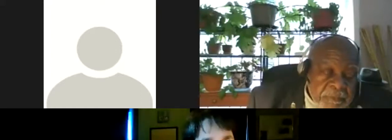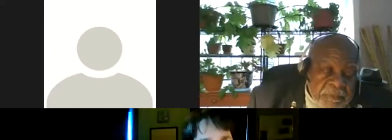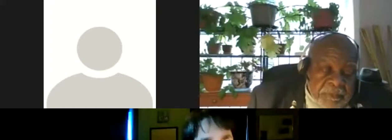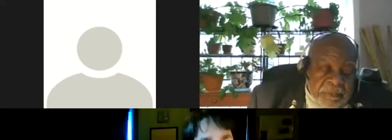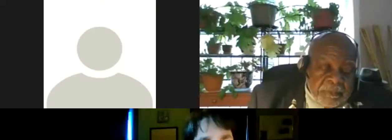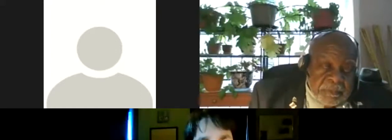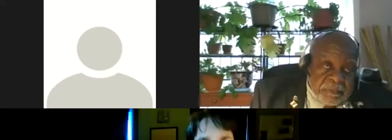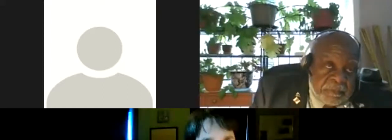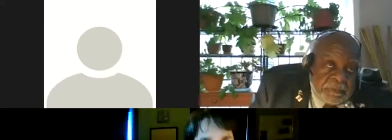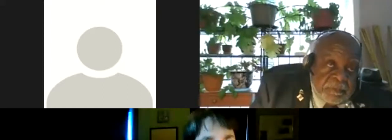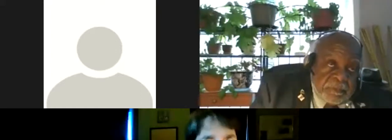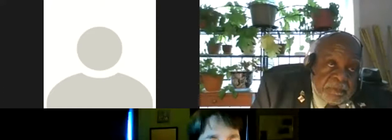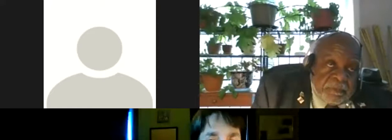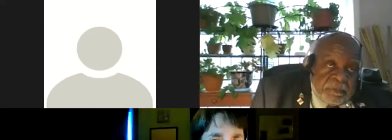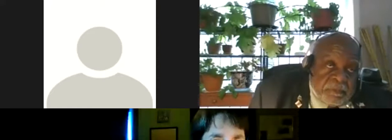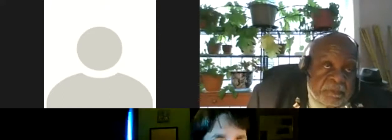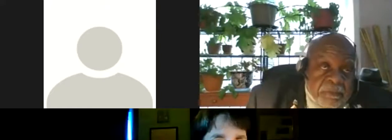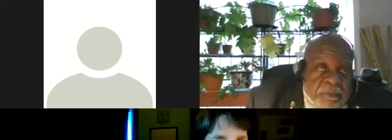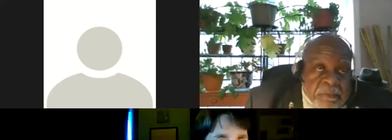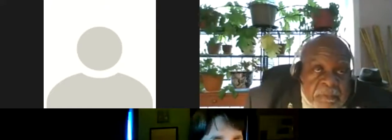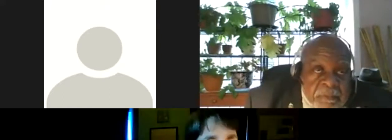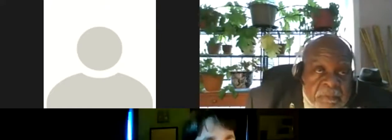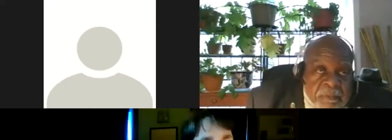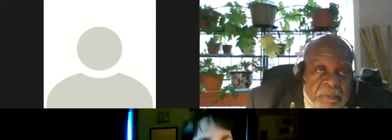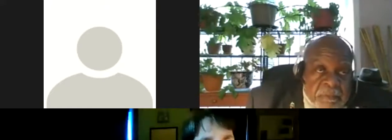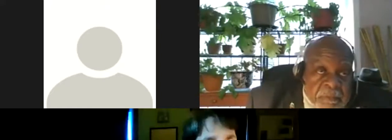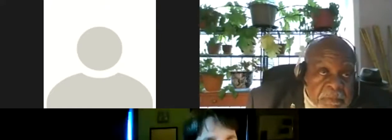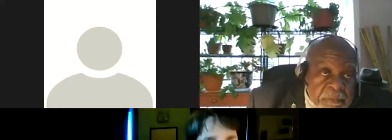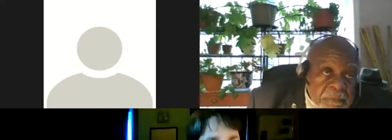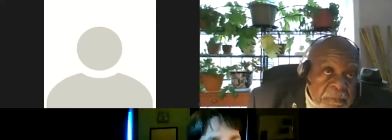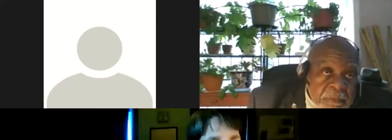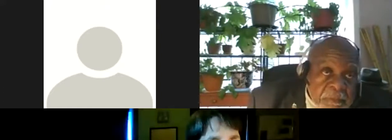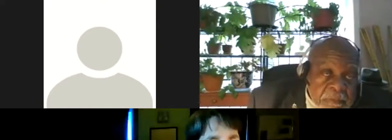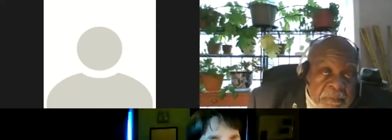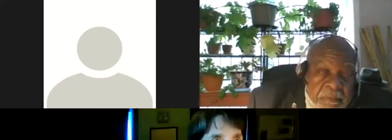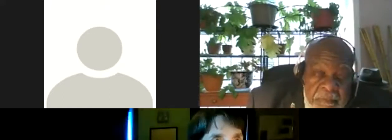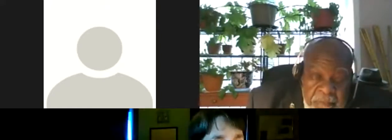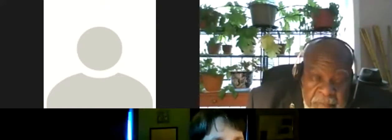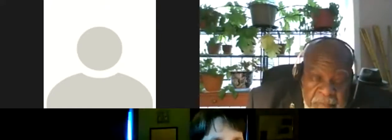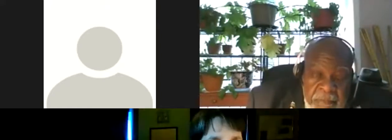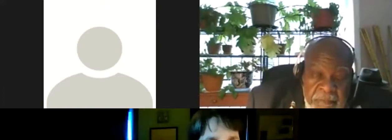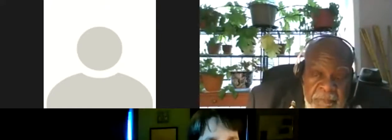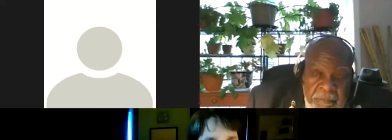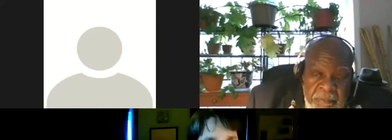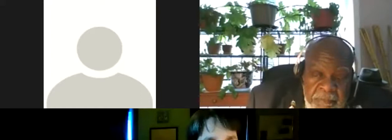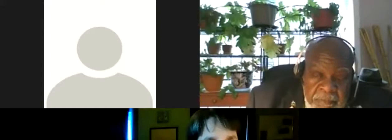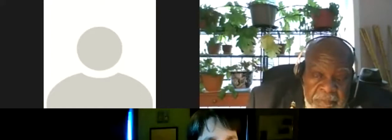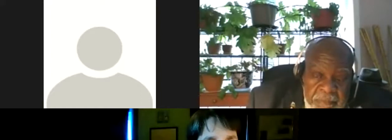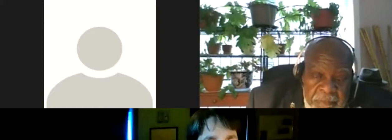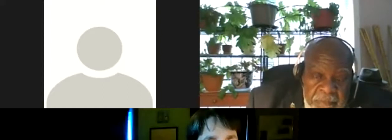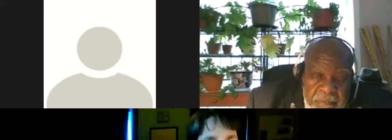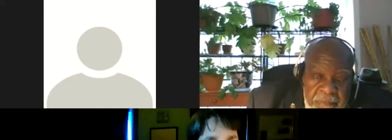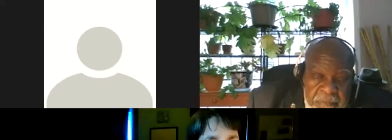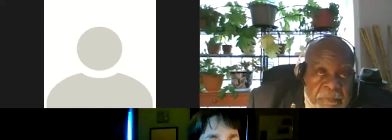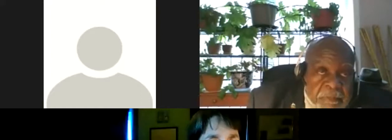know, in some ways we are in the midst of backsliding, because as we speak, you know, over the past 10 years,